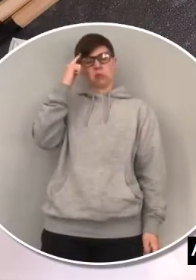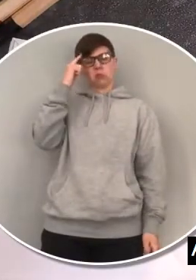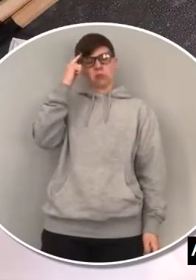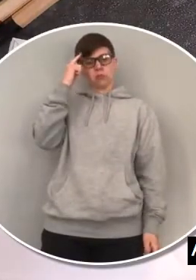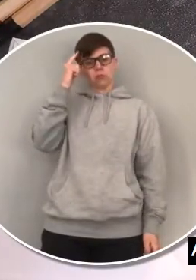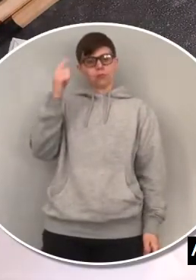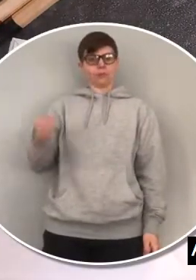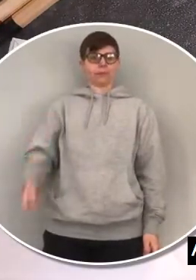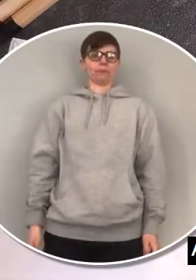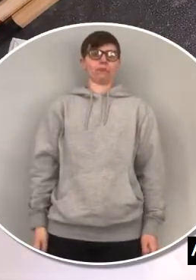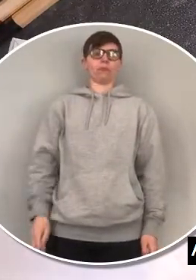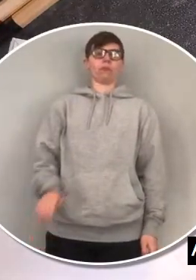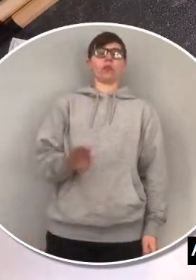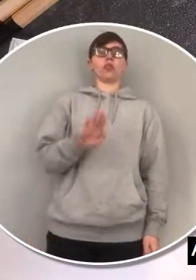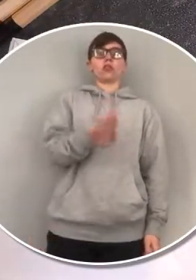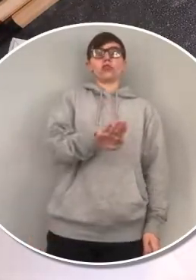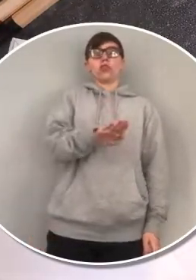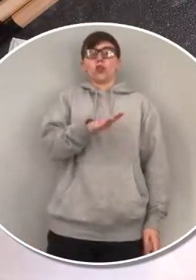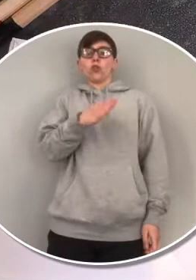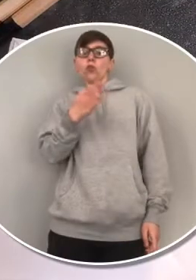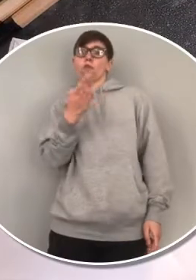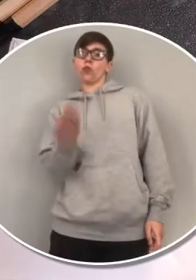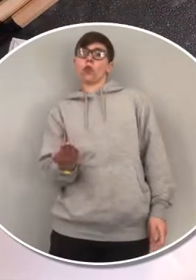nice crease.